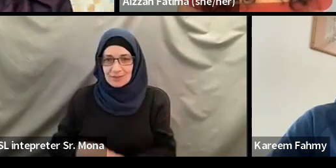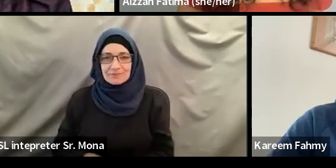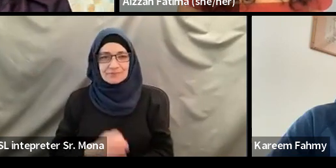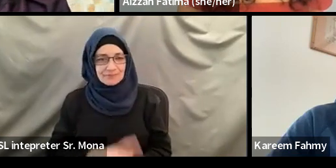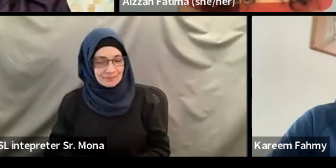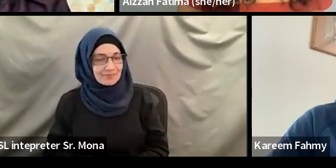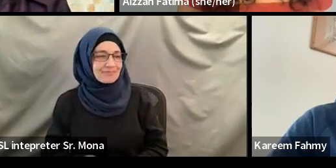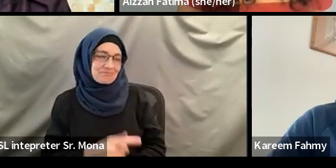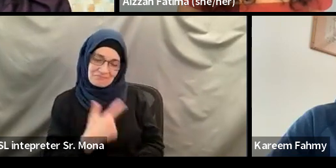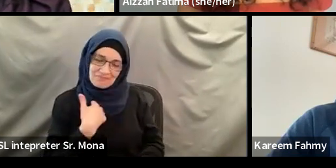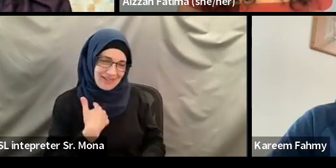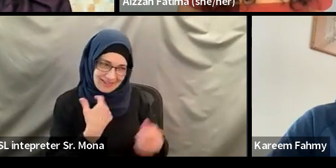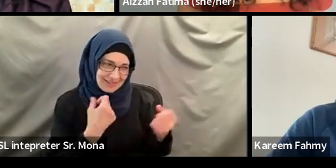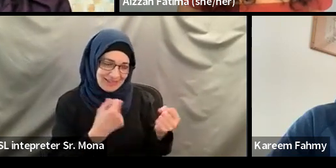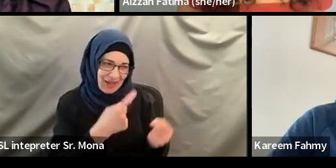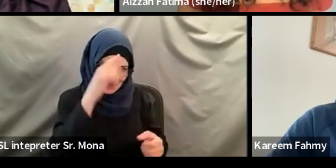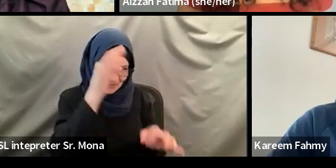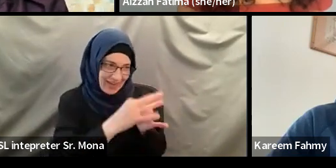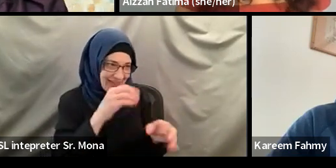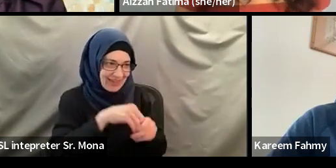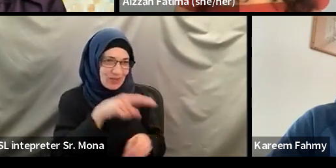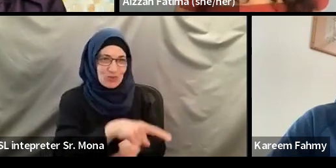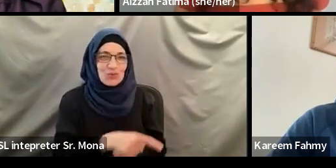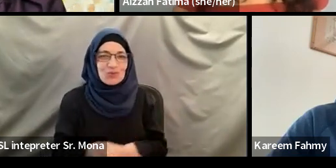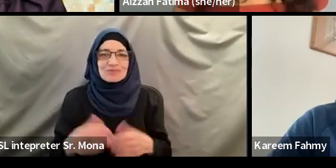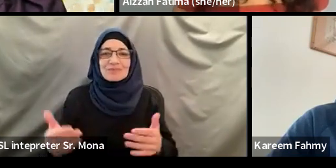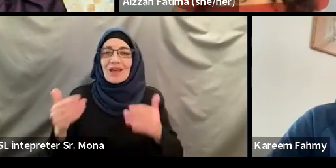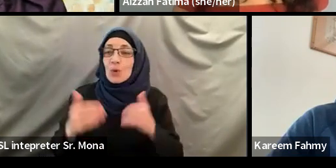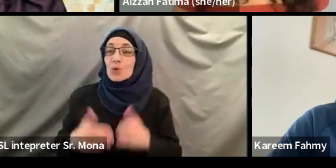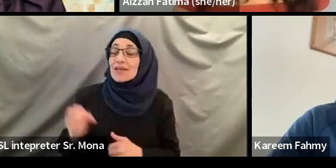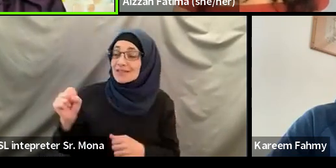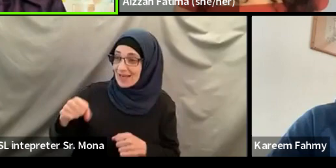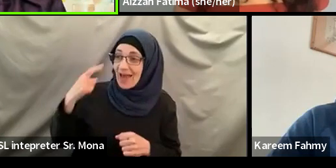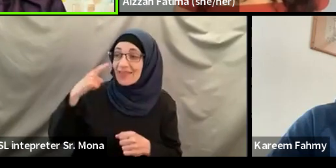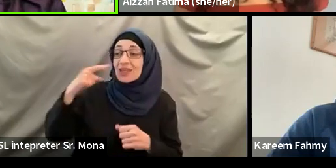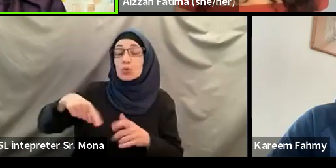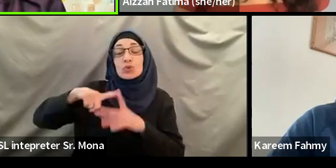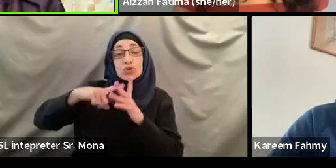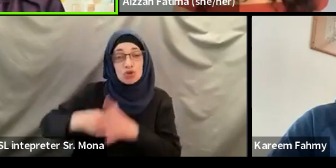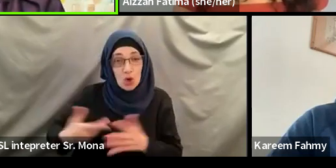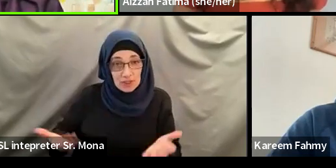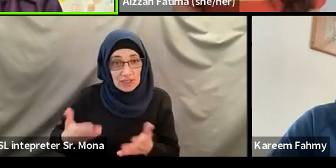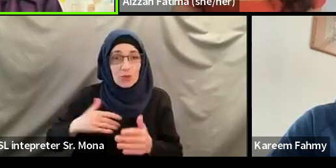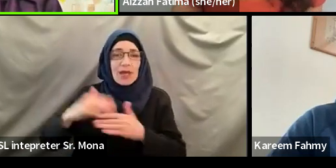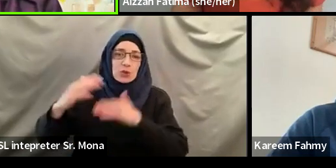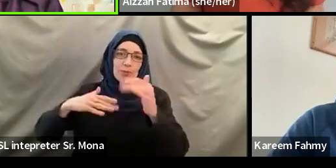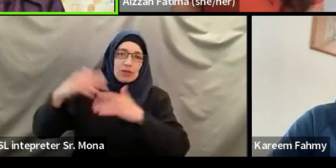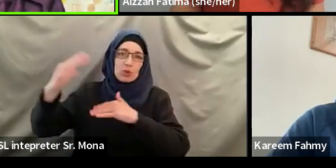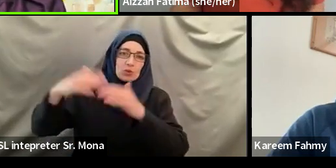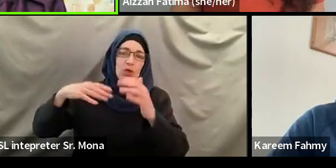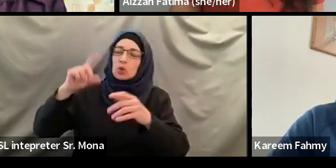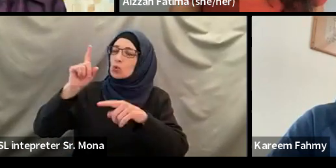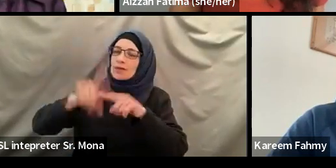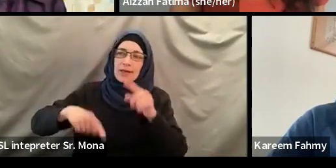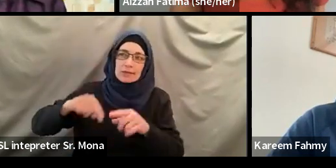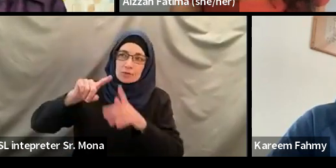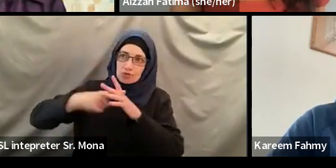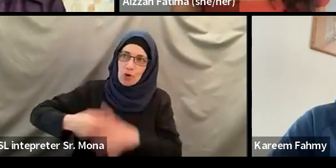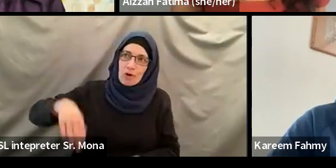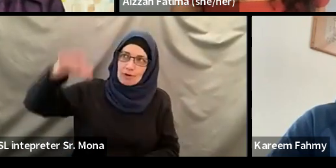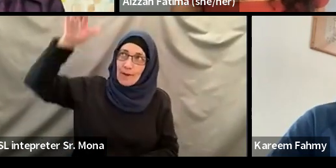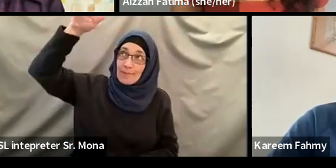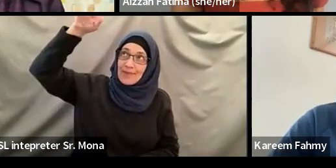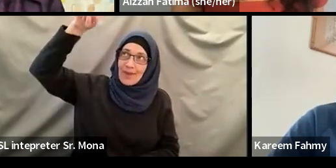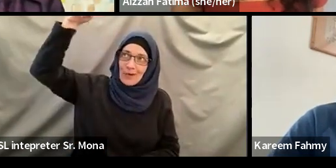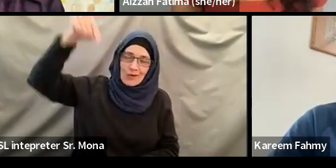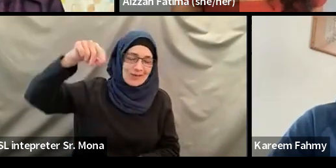Yeah, I think this is you start here and then you can build. You can't start up there. So starting here is